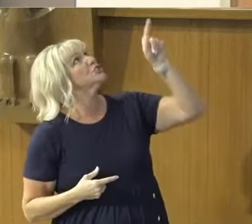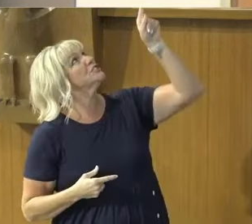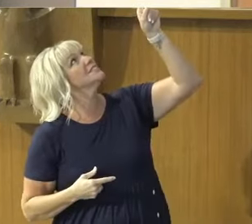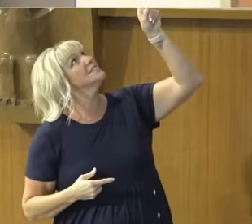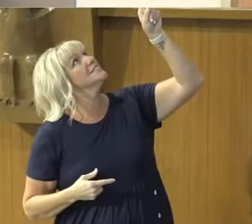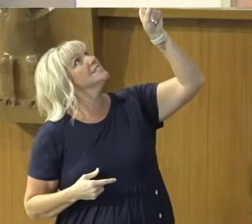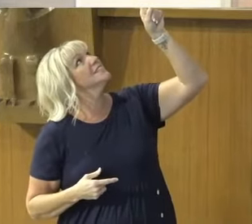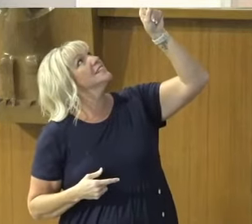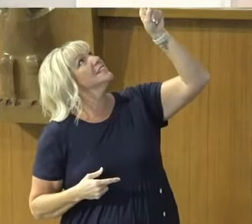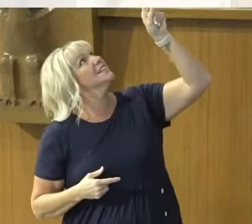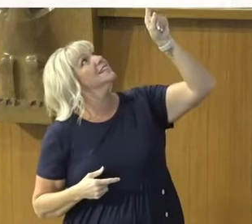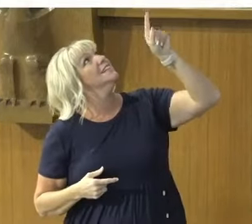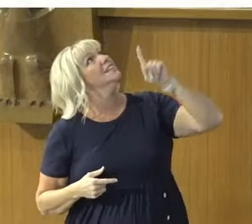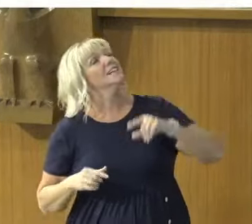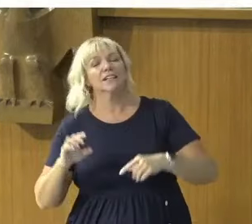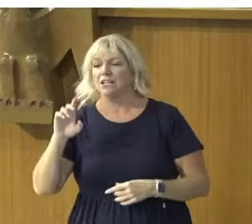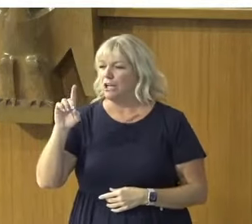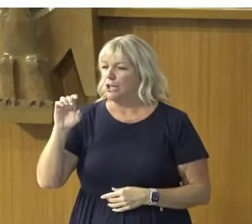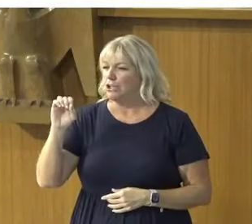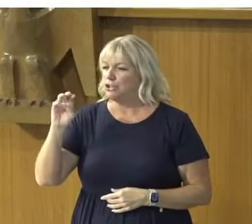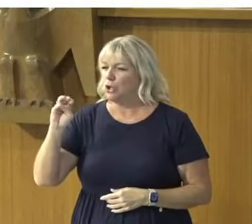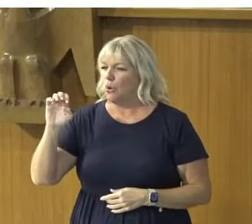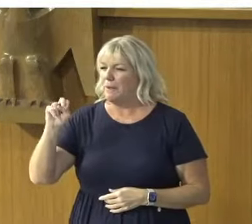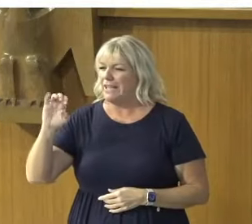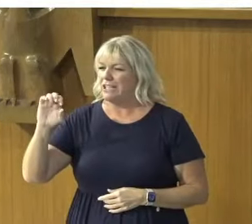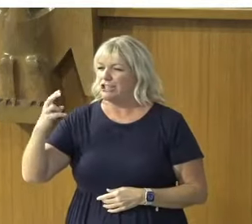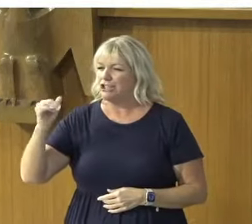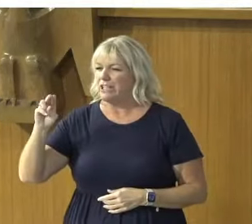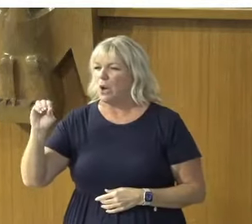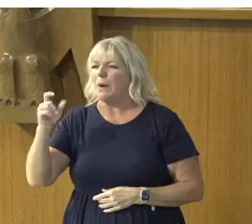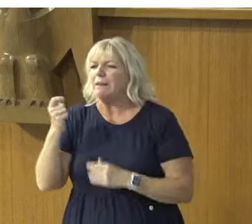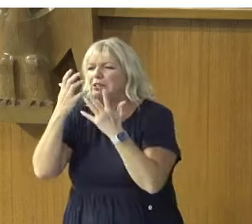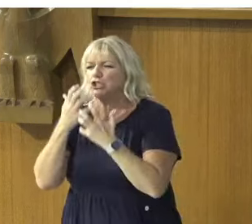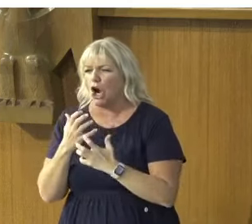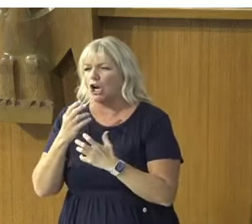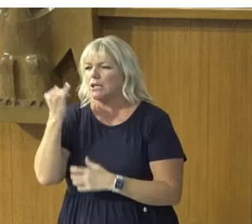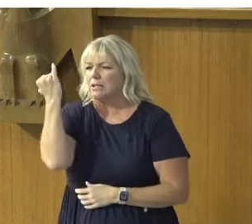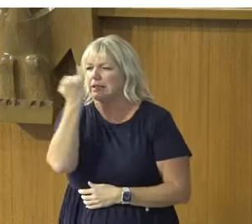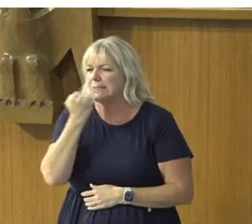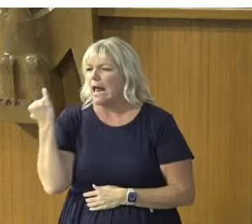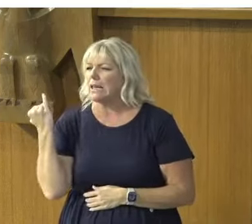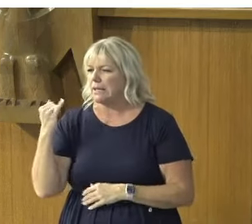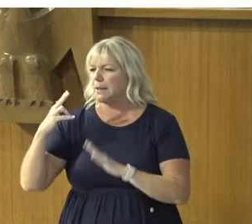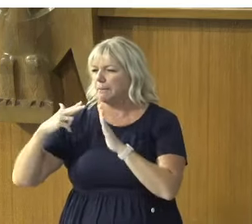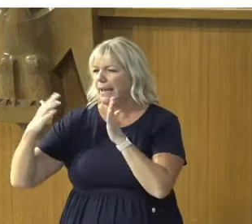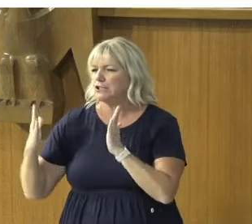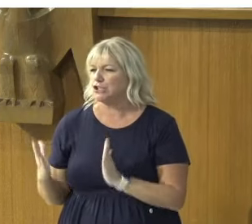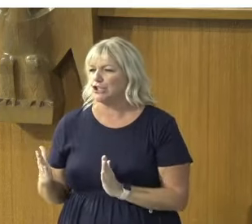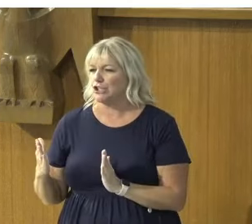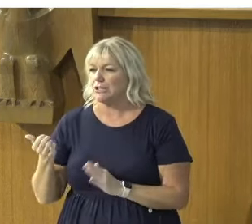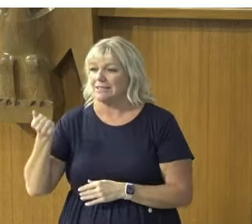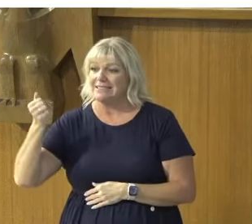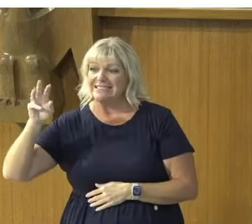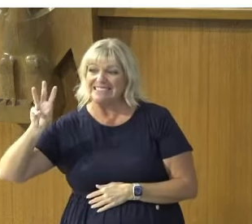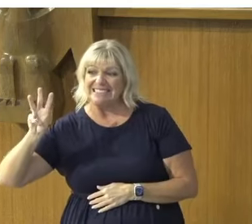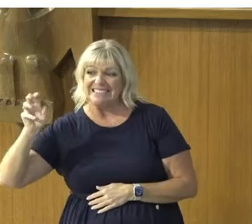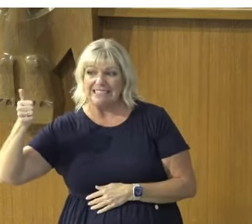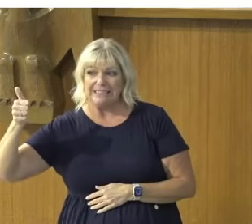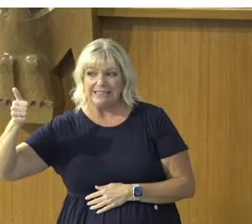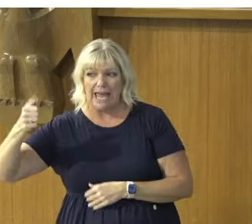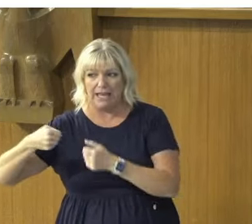Domincino. I know it's a little bit hard to see. It's a little dark. He's an Italian painter. This was painted in 1610.